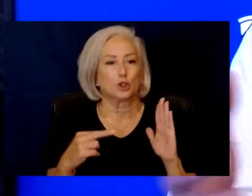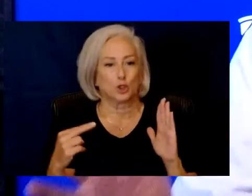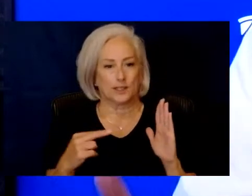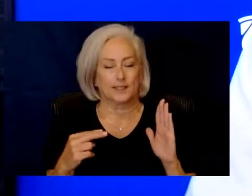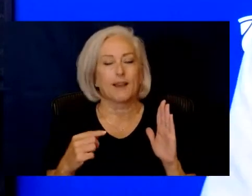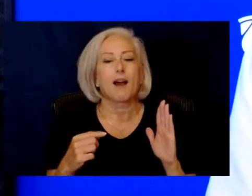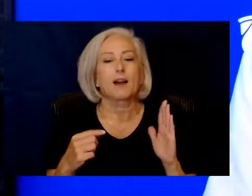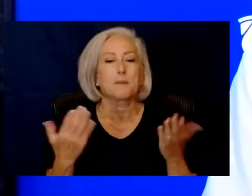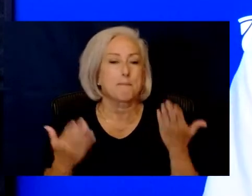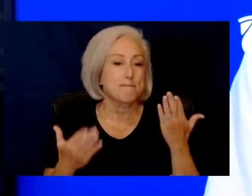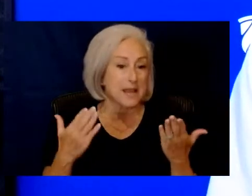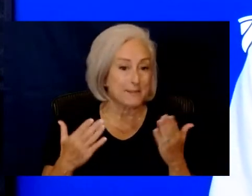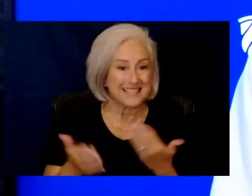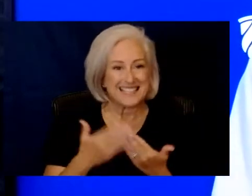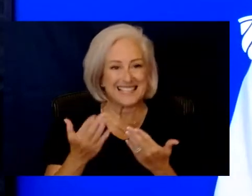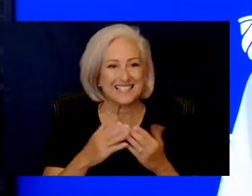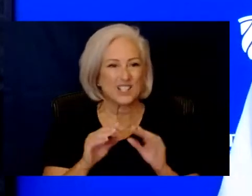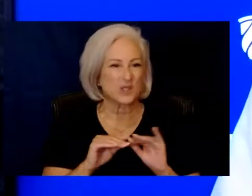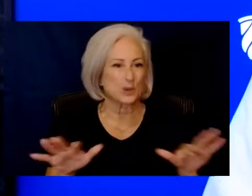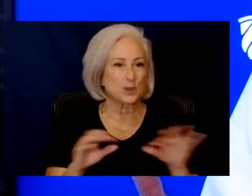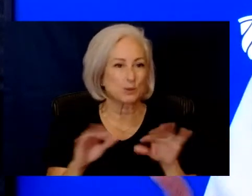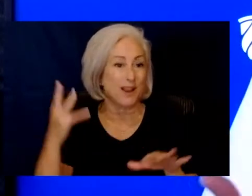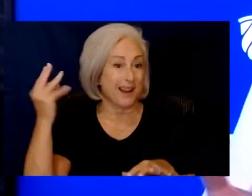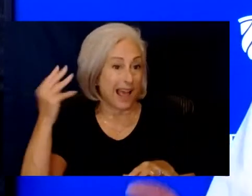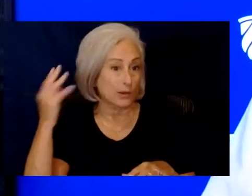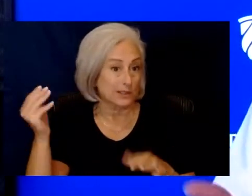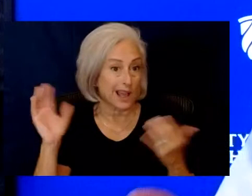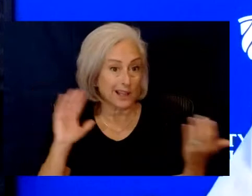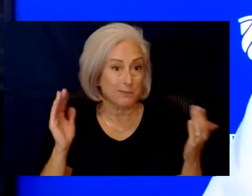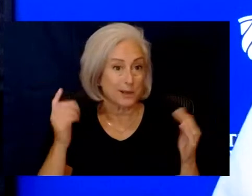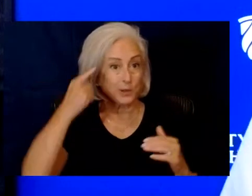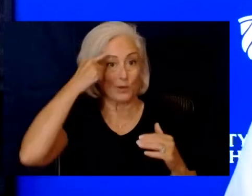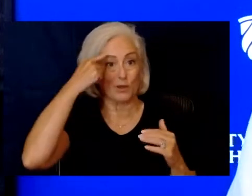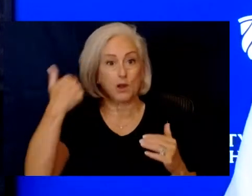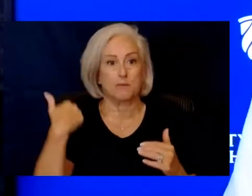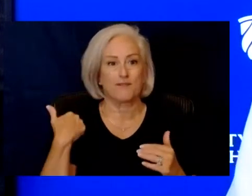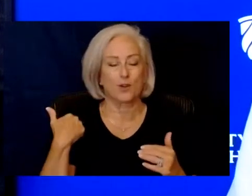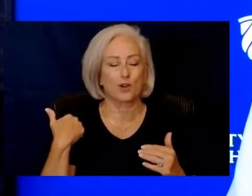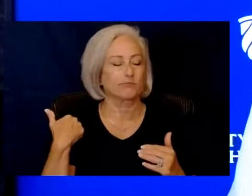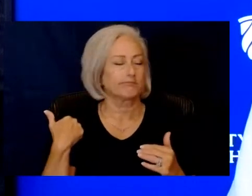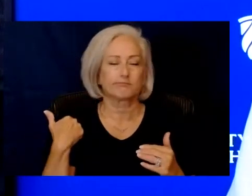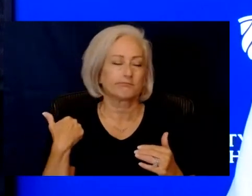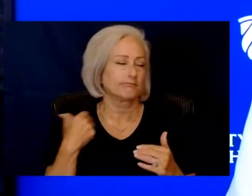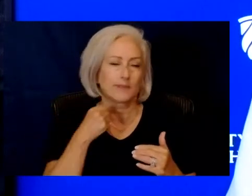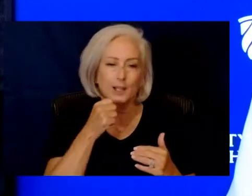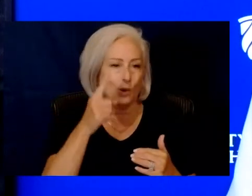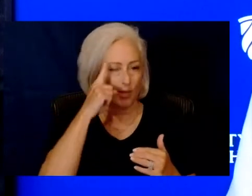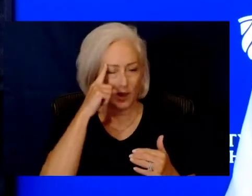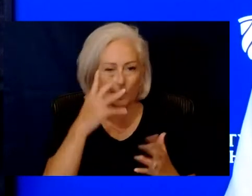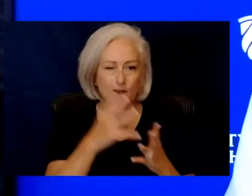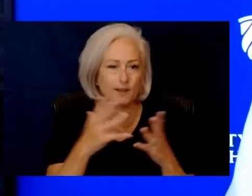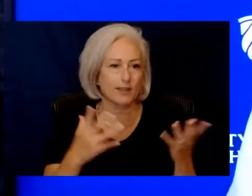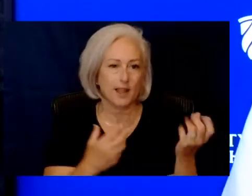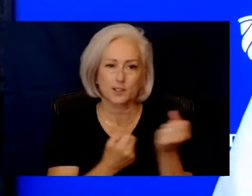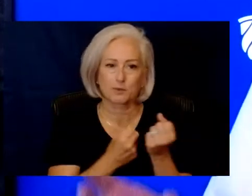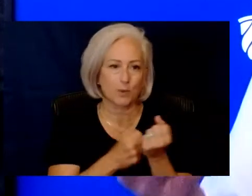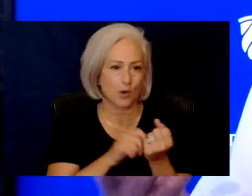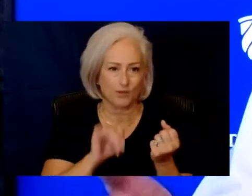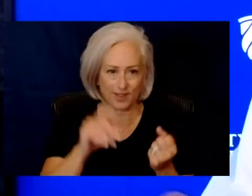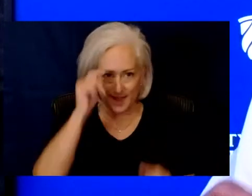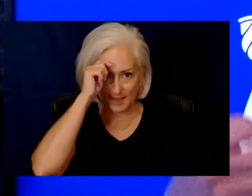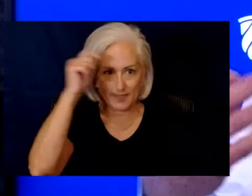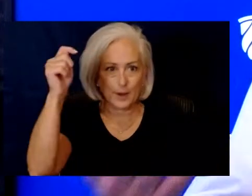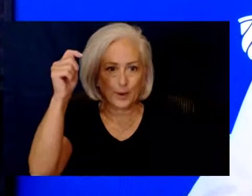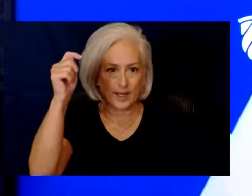easier to spread outside than it was. I really think there's not a lot of support for that. I think you're still going to be safer, just like you